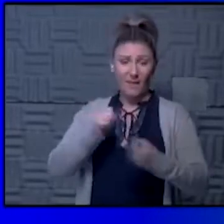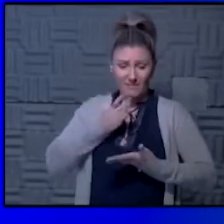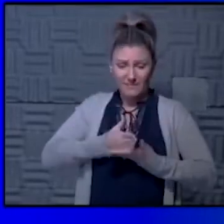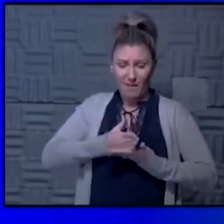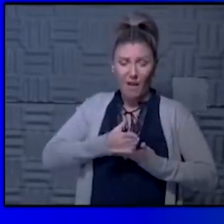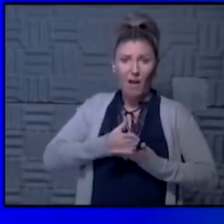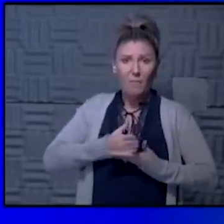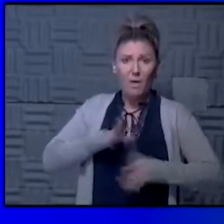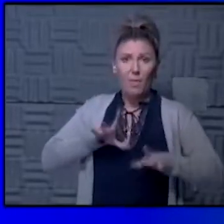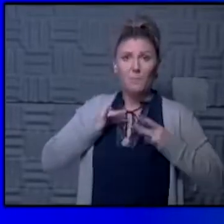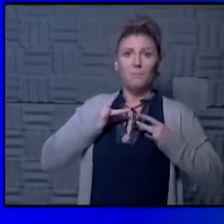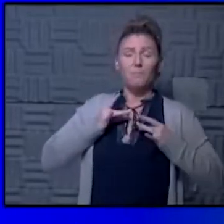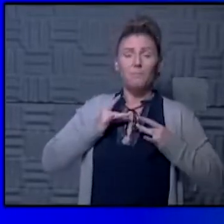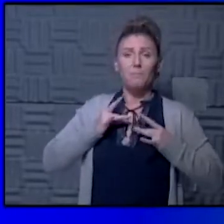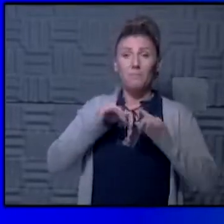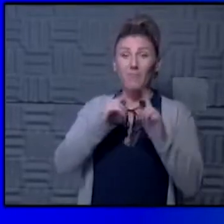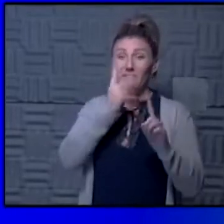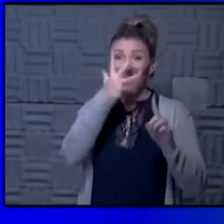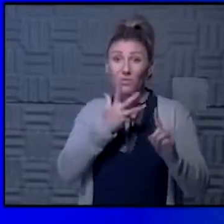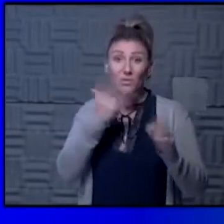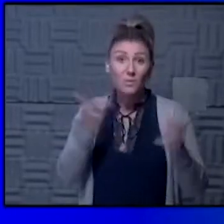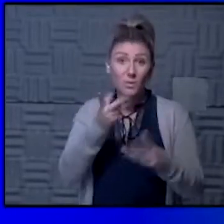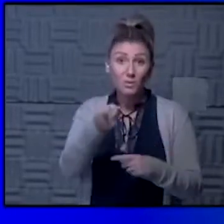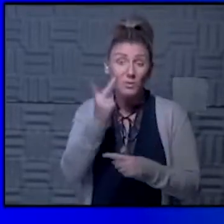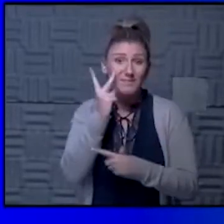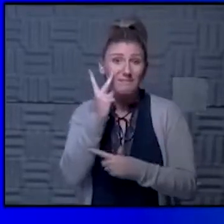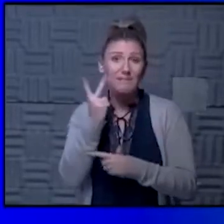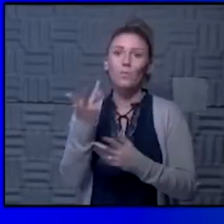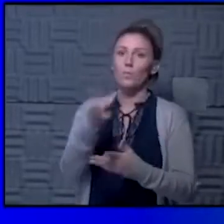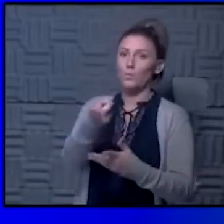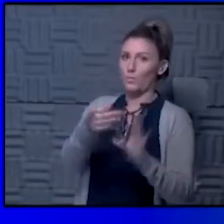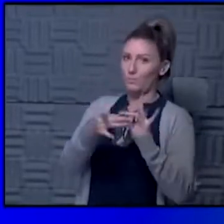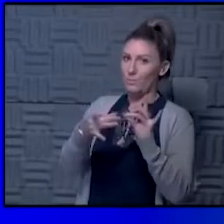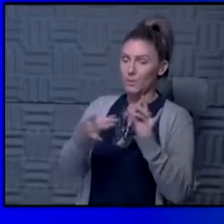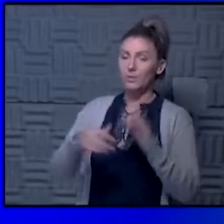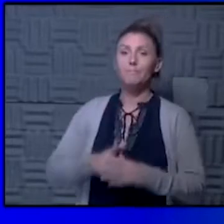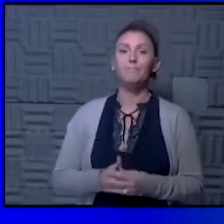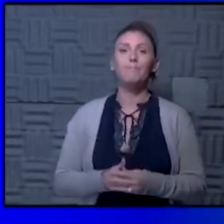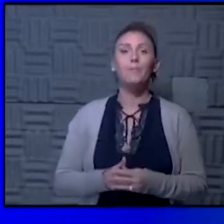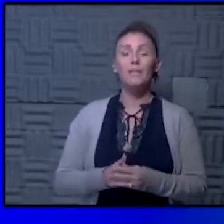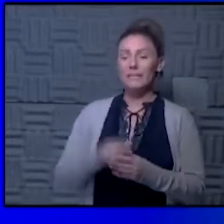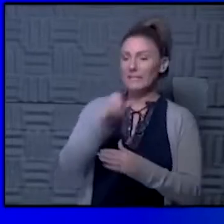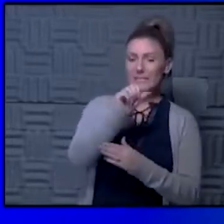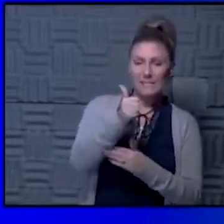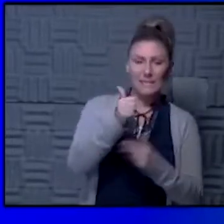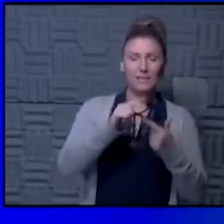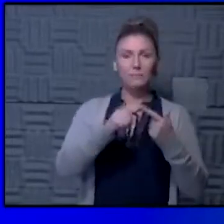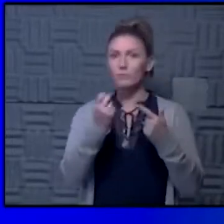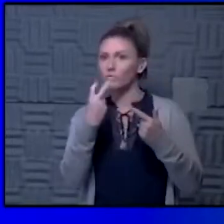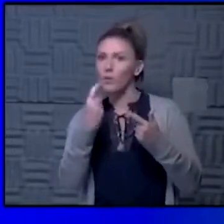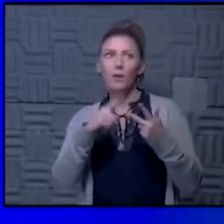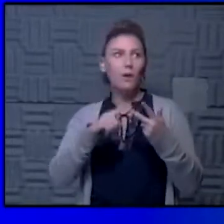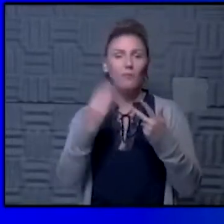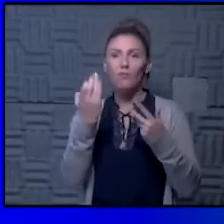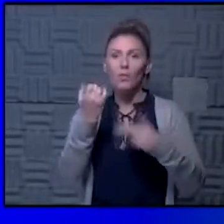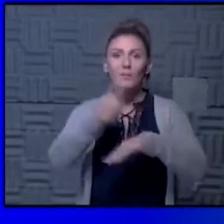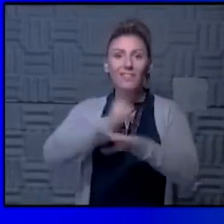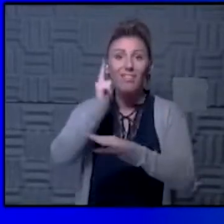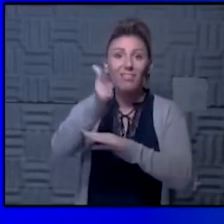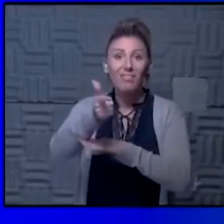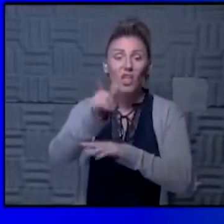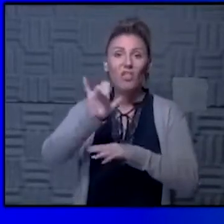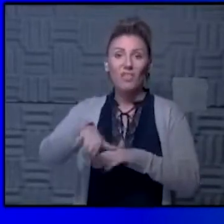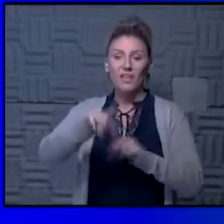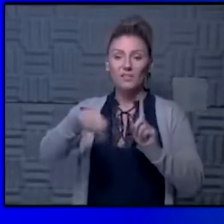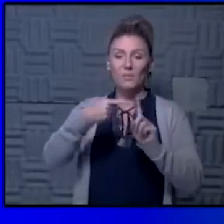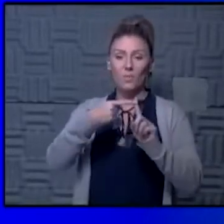replication. Unfortunately, what you see as what you were talking about with 10, 12, 14 days later, that is when you